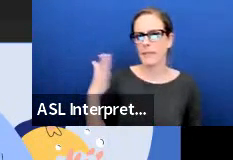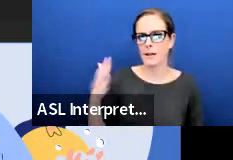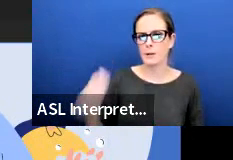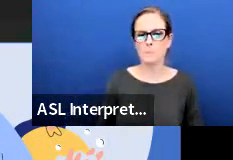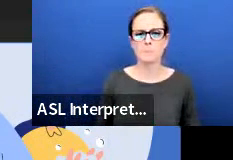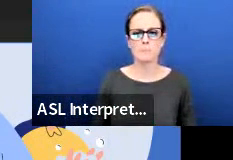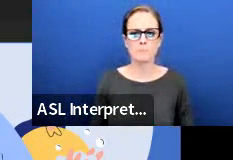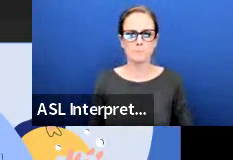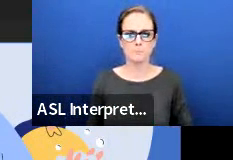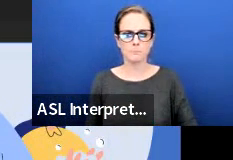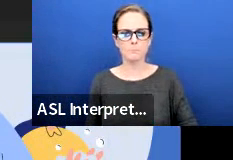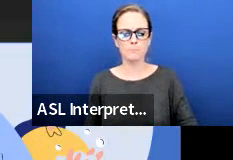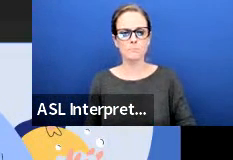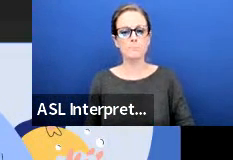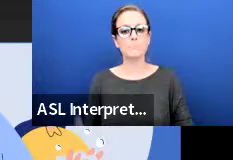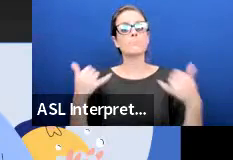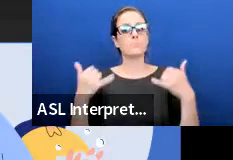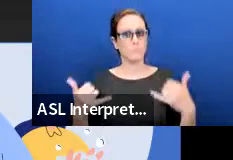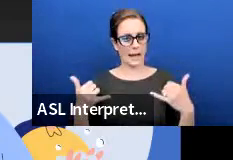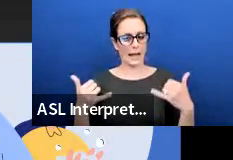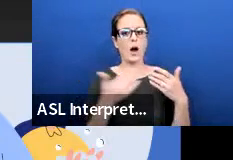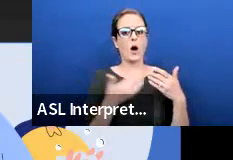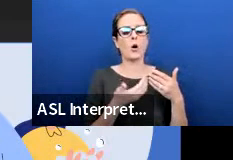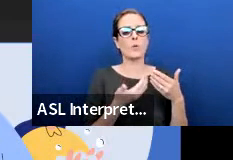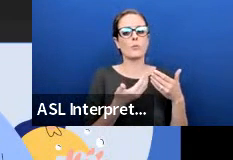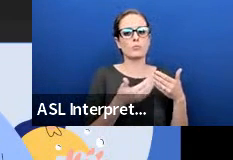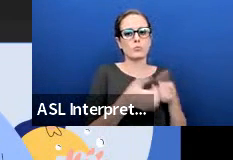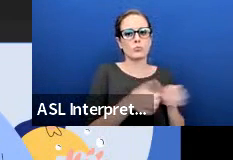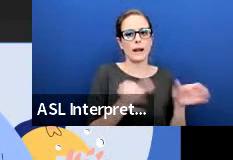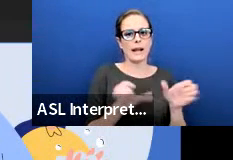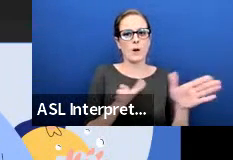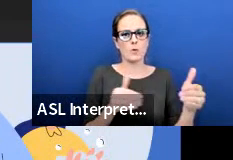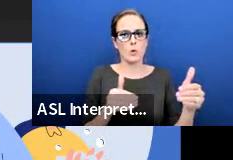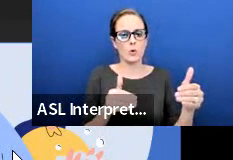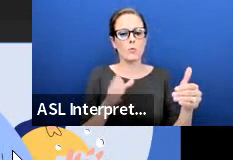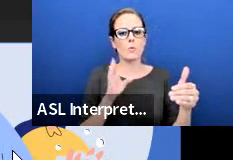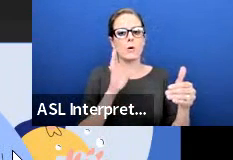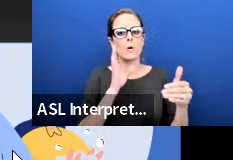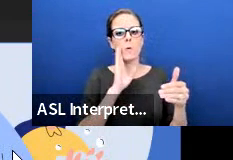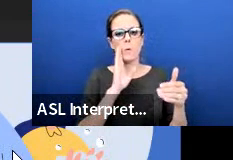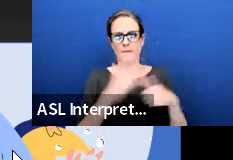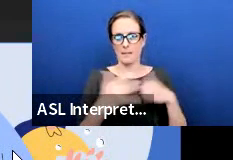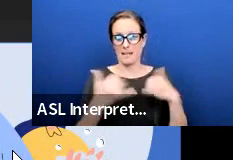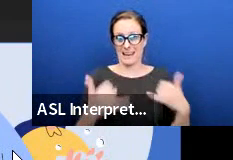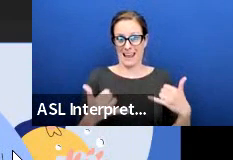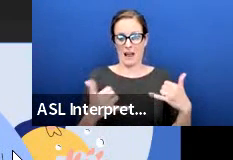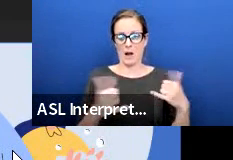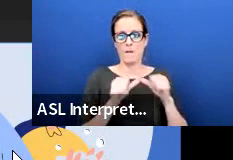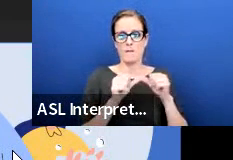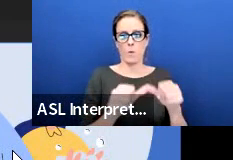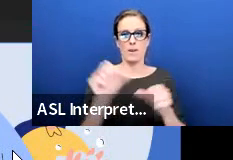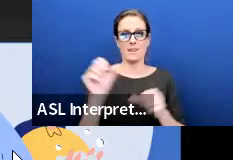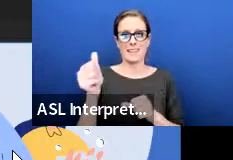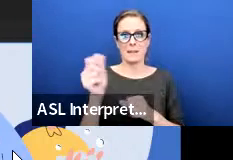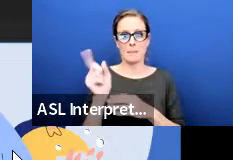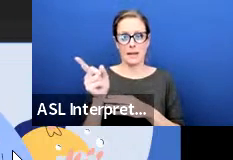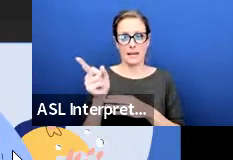Okay. All right. I'm going to open the breakout rooms for about 10 minutes, and you can